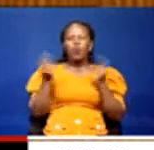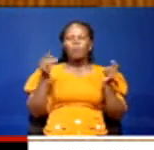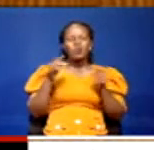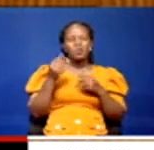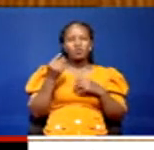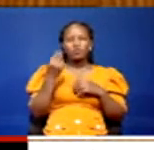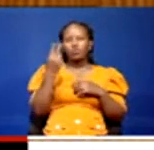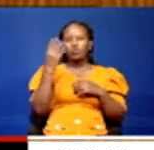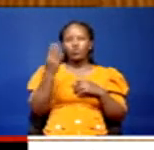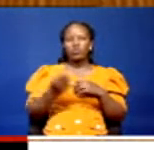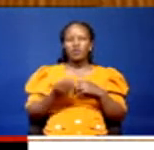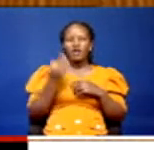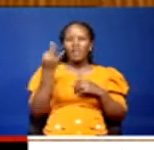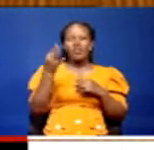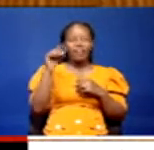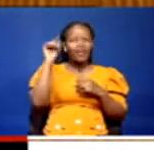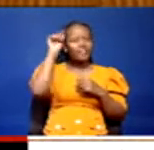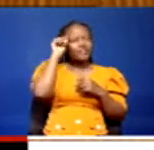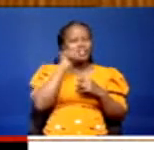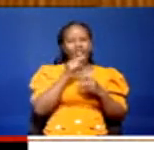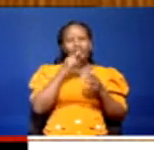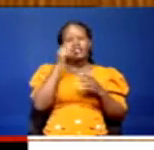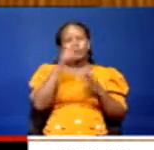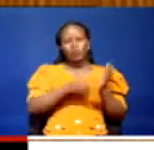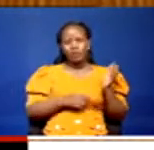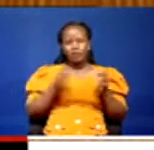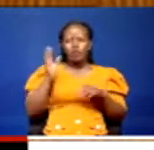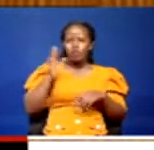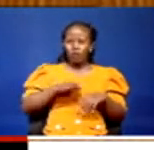know, women have the 47 slots for women